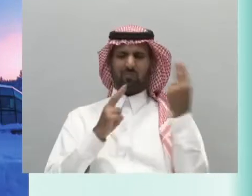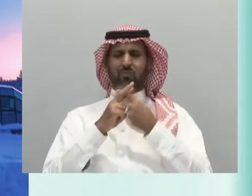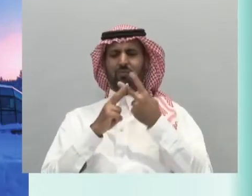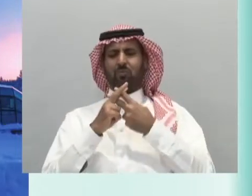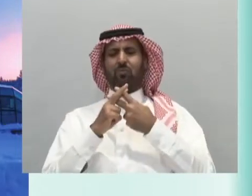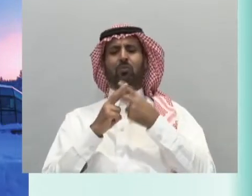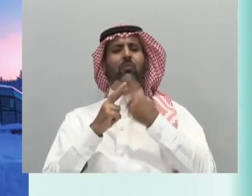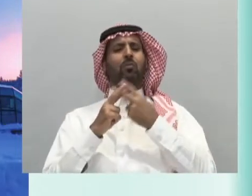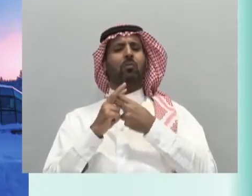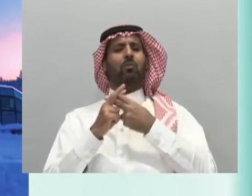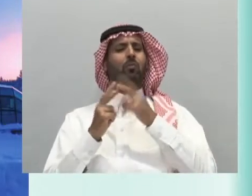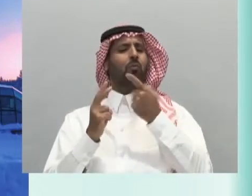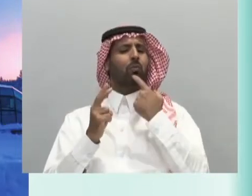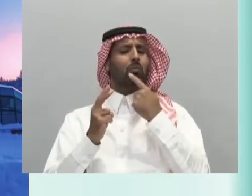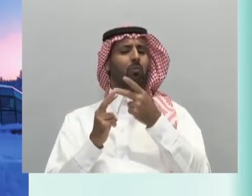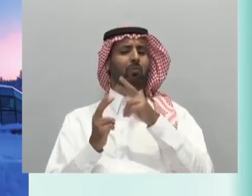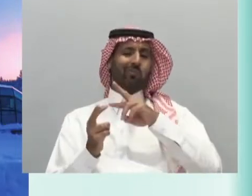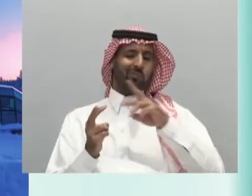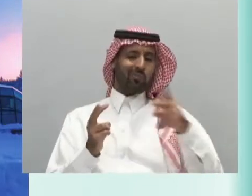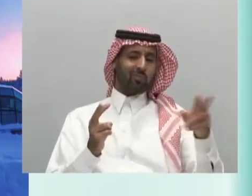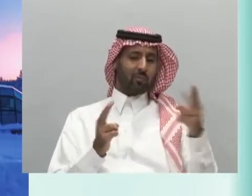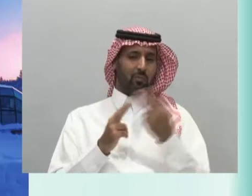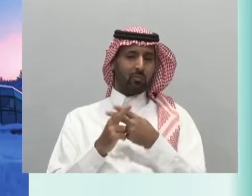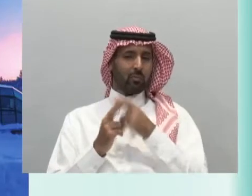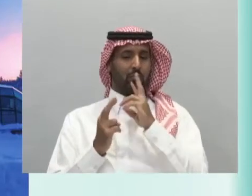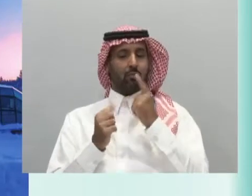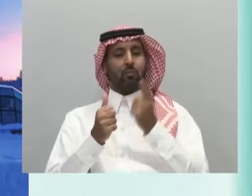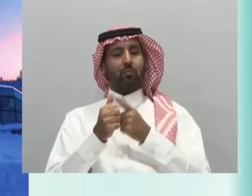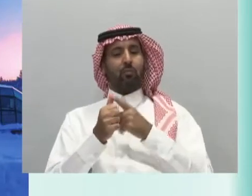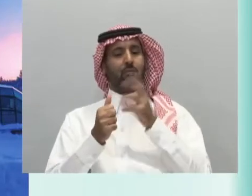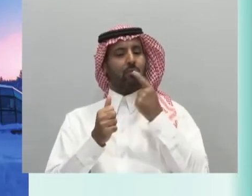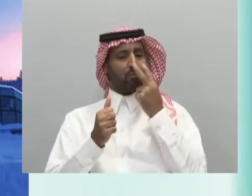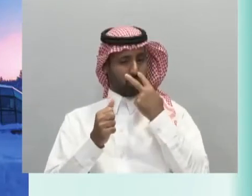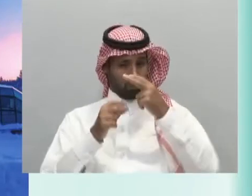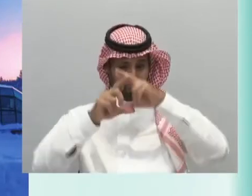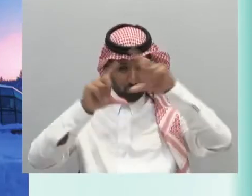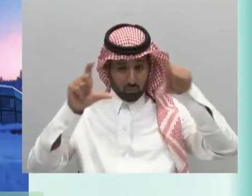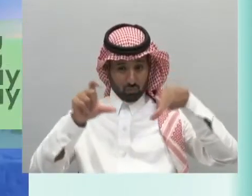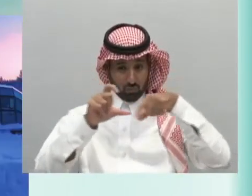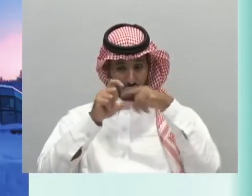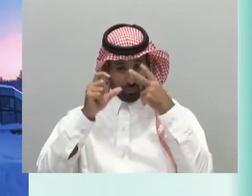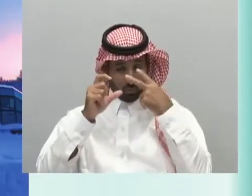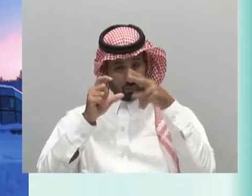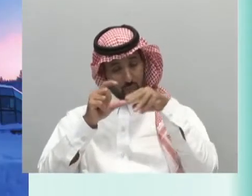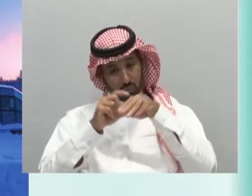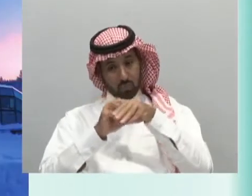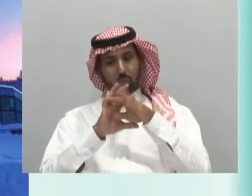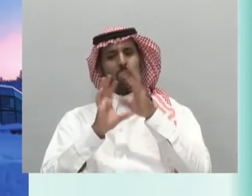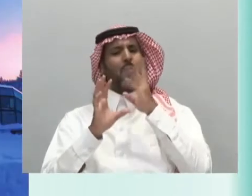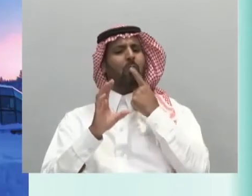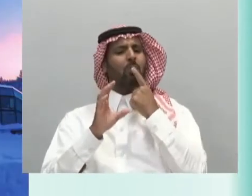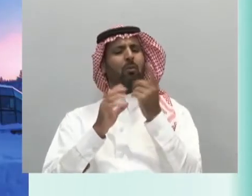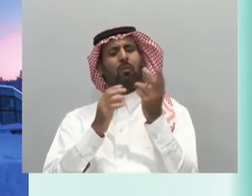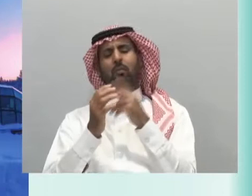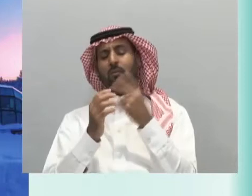are these hotels? Look at number one, this is number two, number three, number four, okay? And which hotel